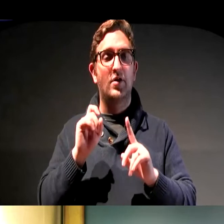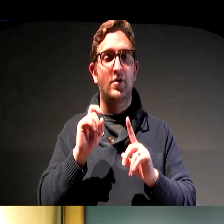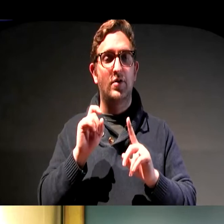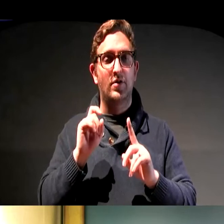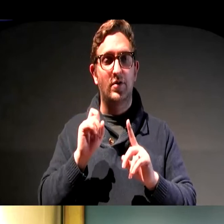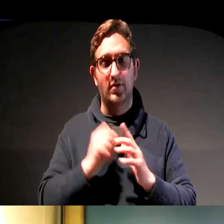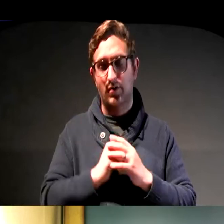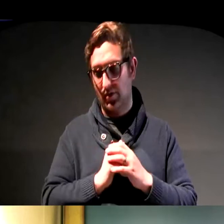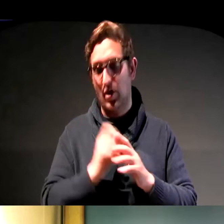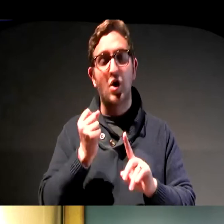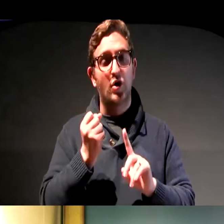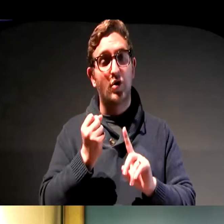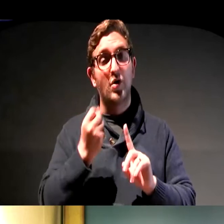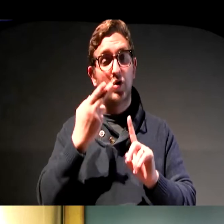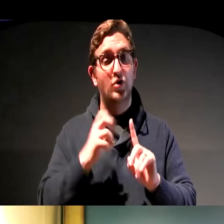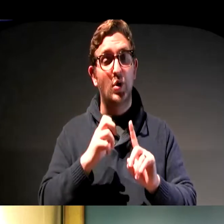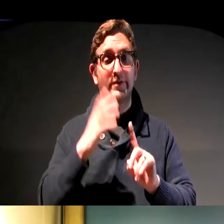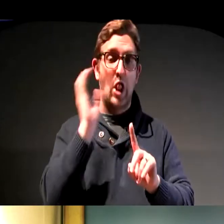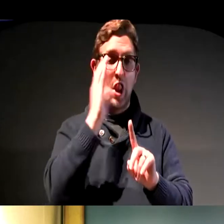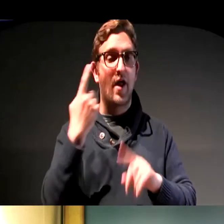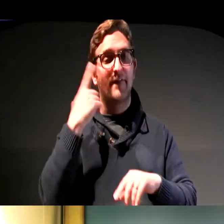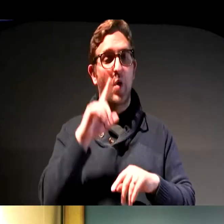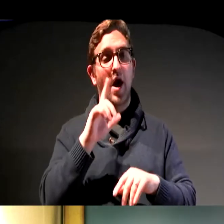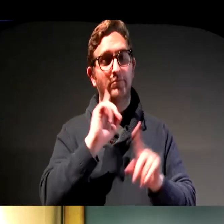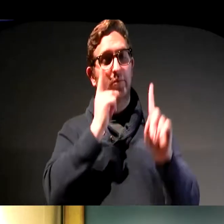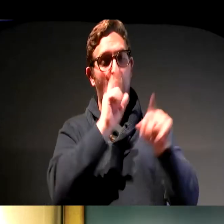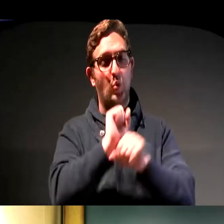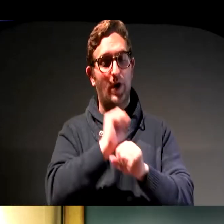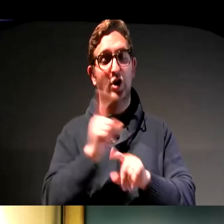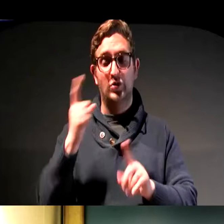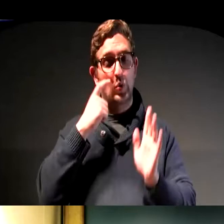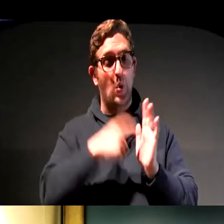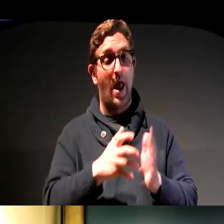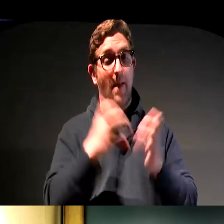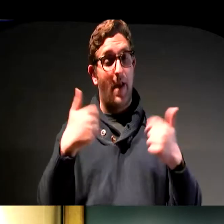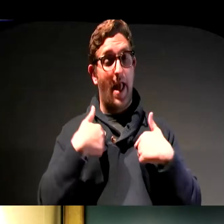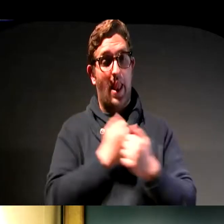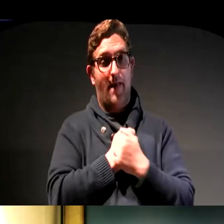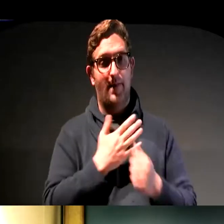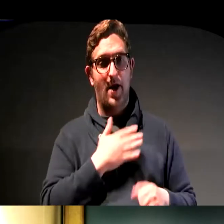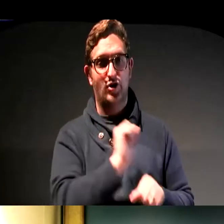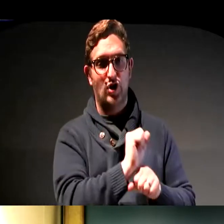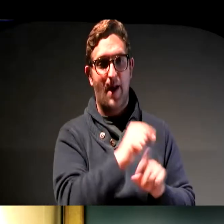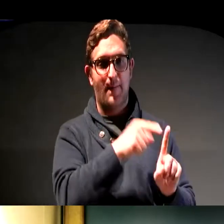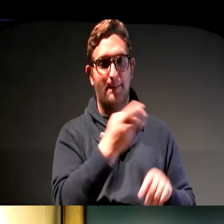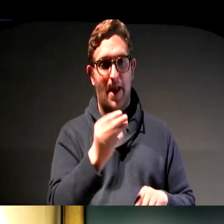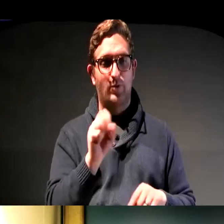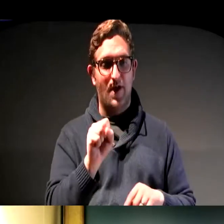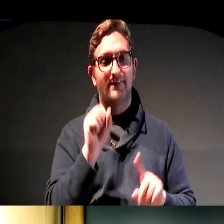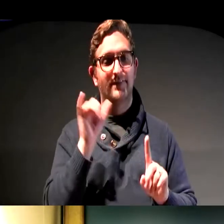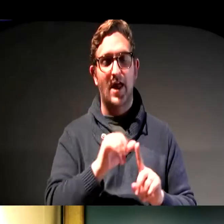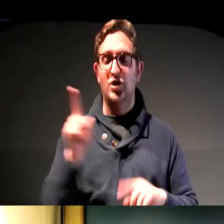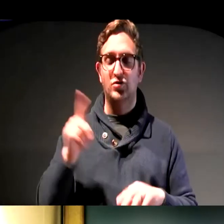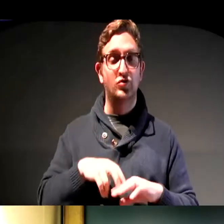So she was looking for a new career, and seeing how much I loved my job after I joined Microsoft, she decided to jump in and